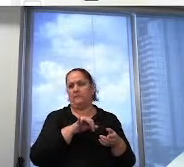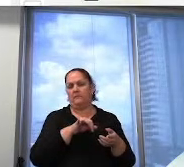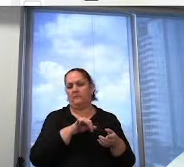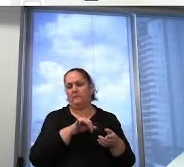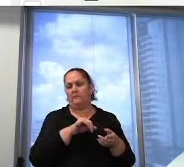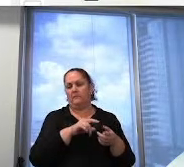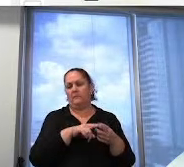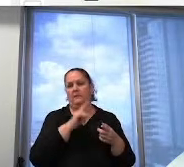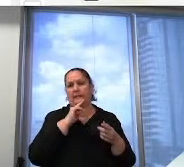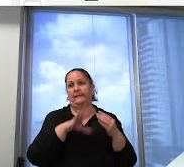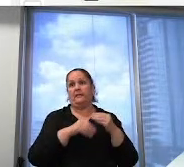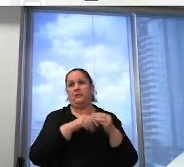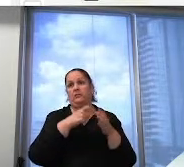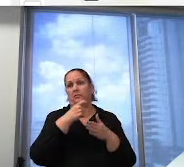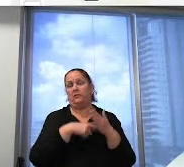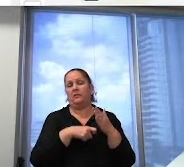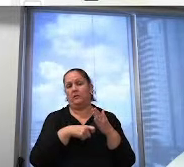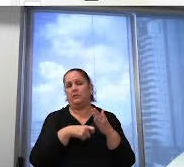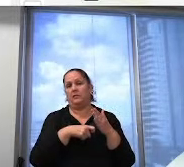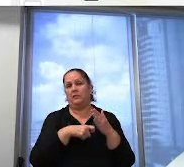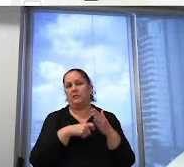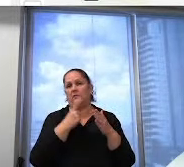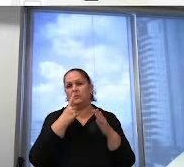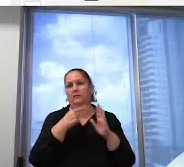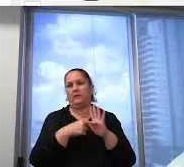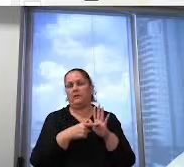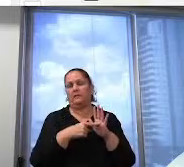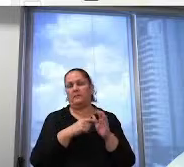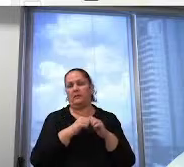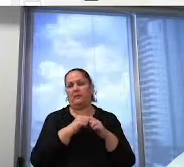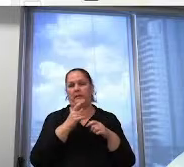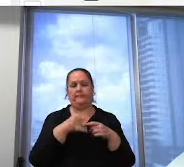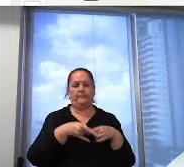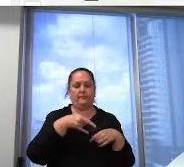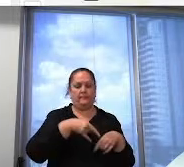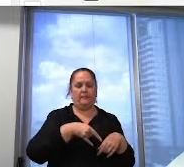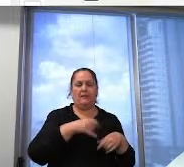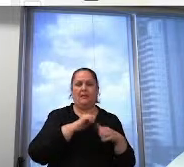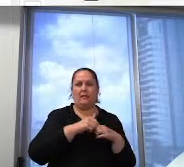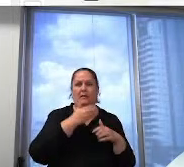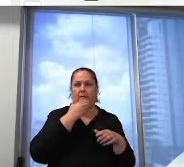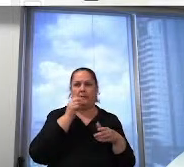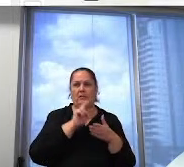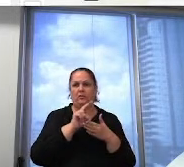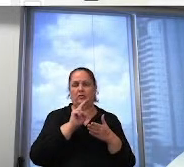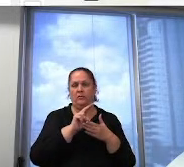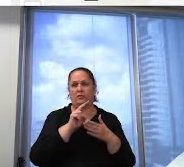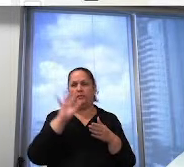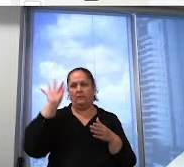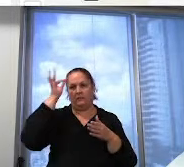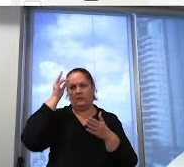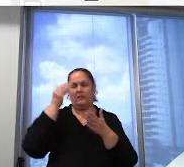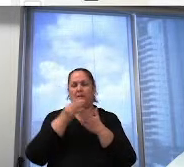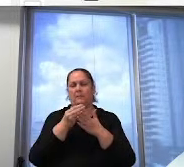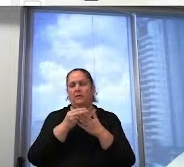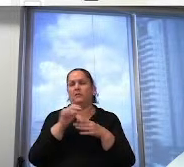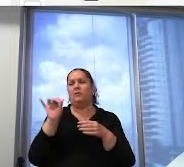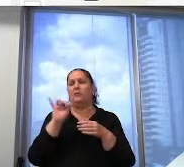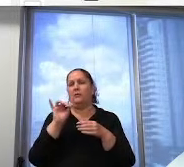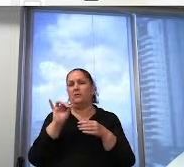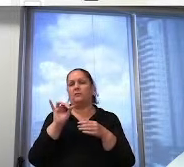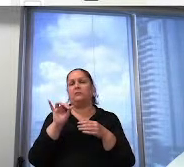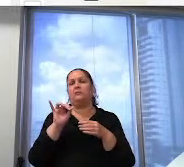example of that, which is additional cost is part of, as an example of what we would do to assess how we can best use federal